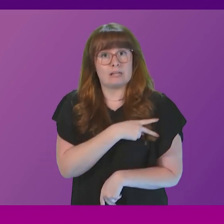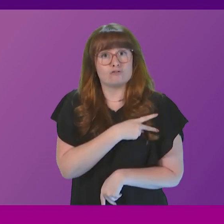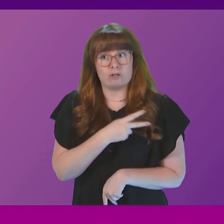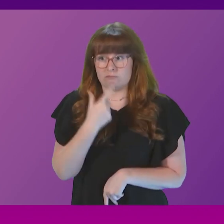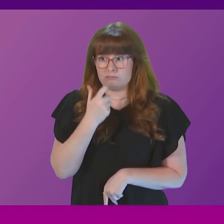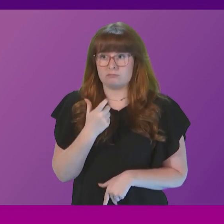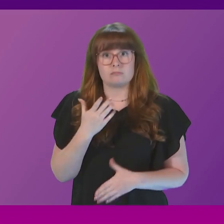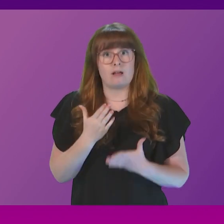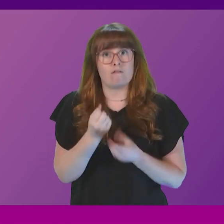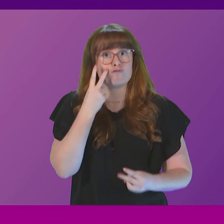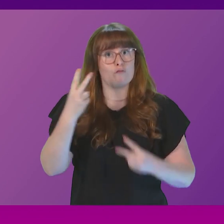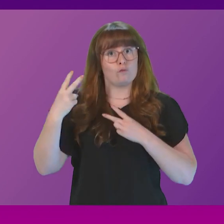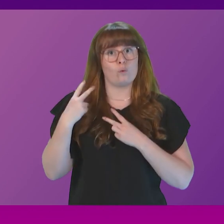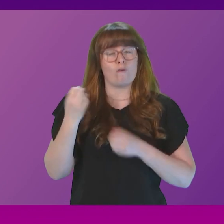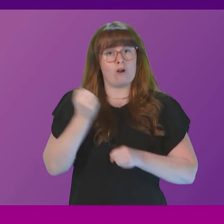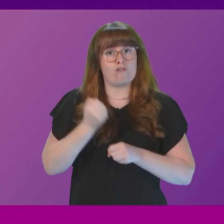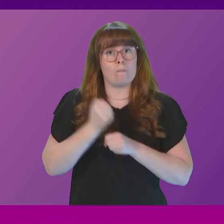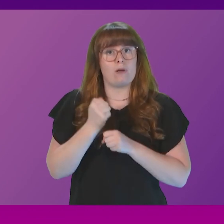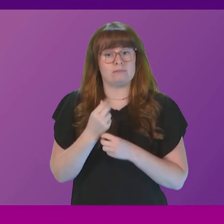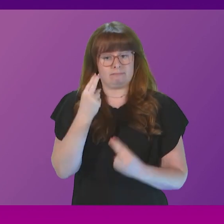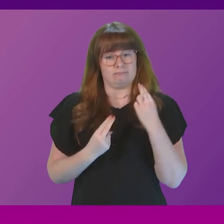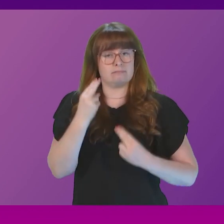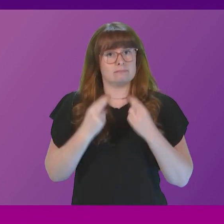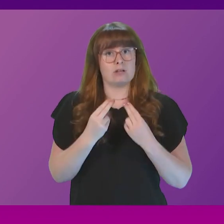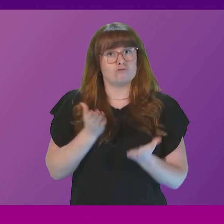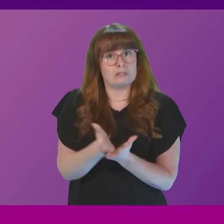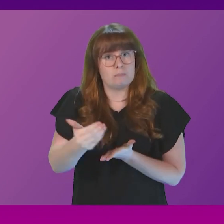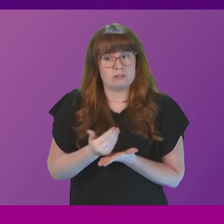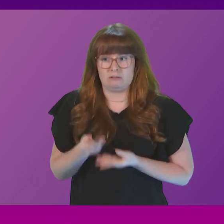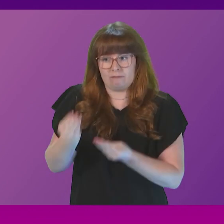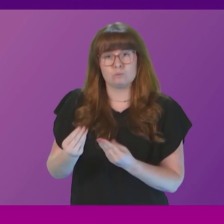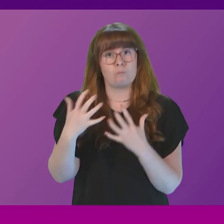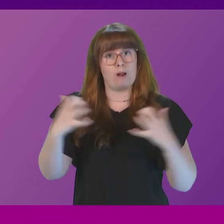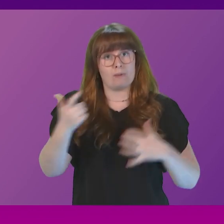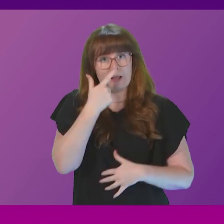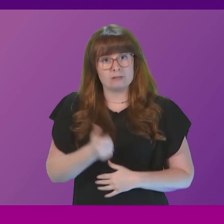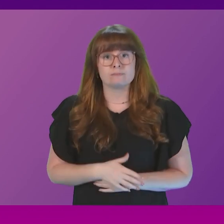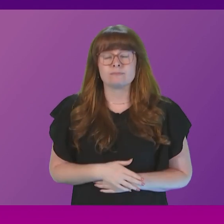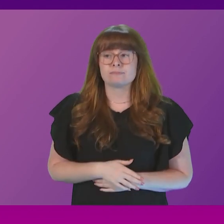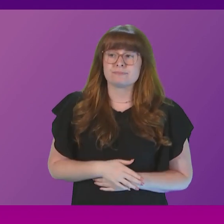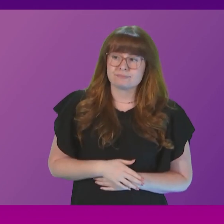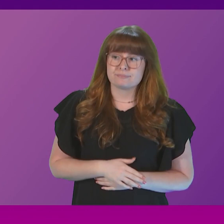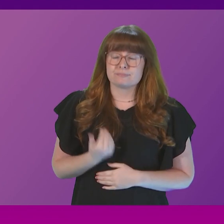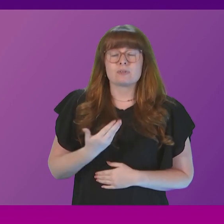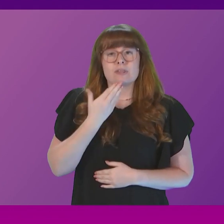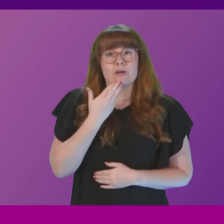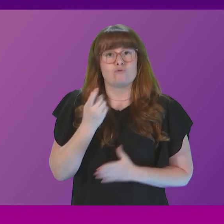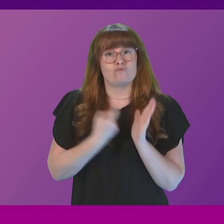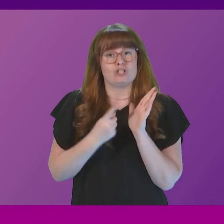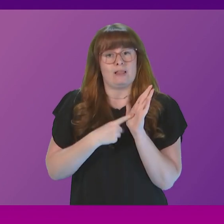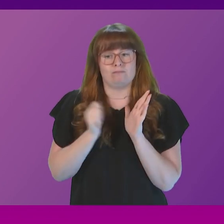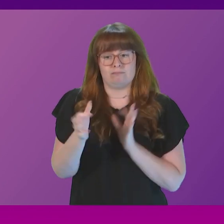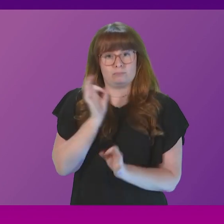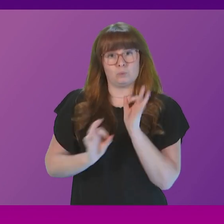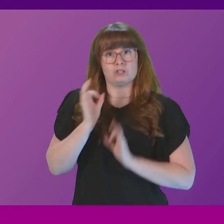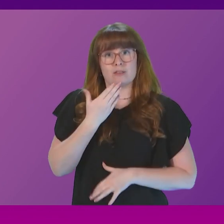a review of government accountability and transparency to Parliament? Can I thank Richard Leonard for the question, and